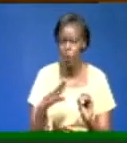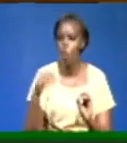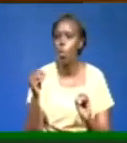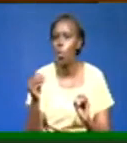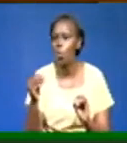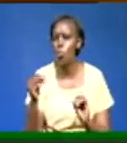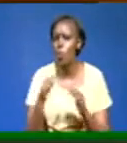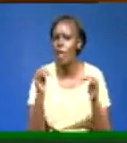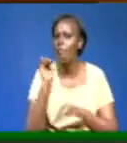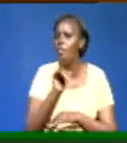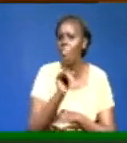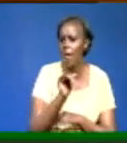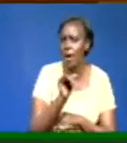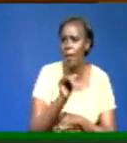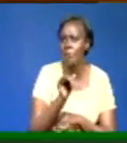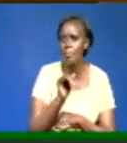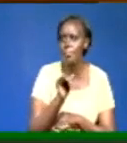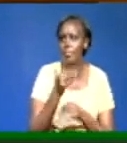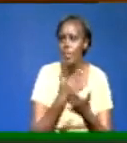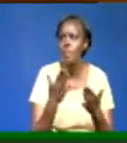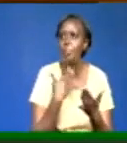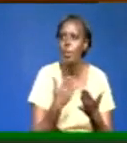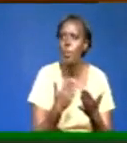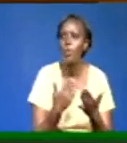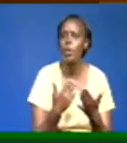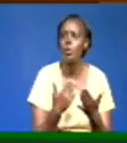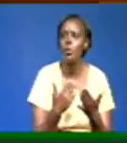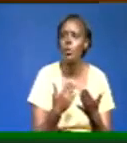that level. And that is just something that I wanted to say.